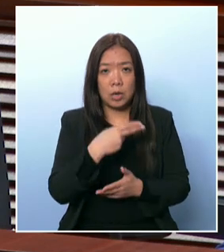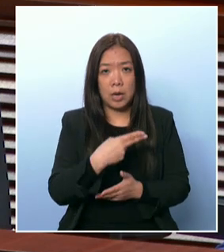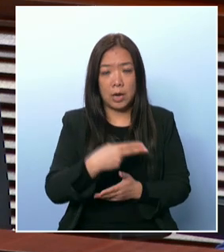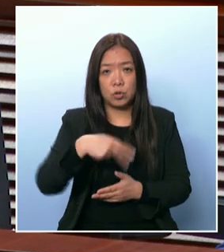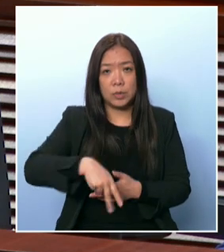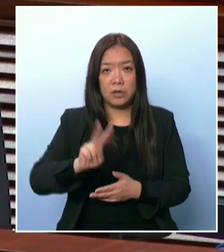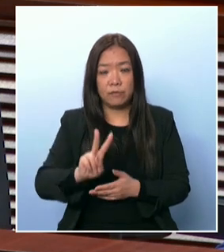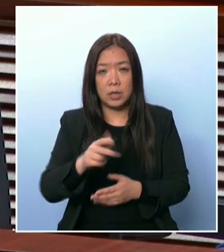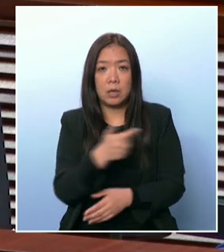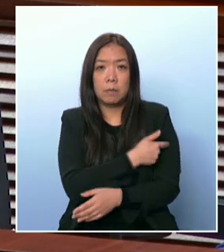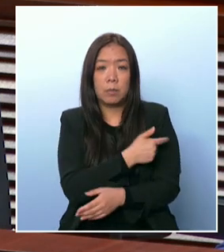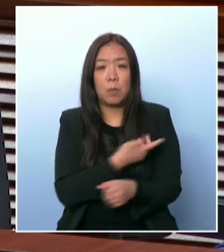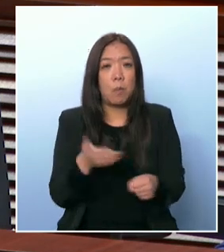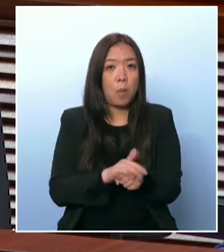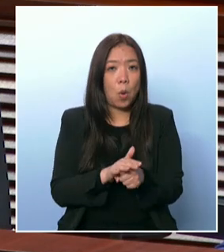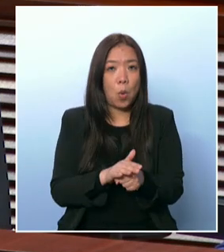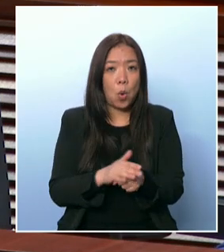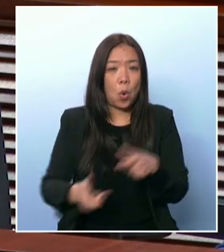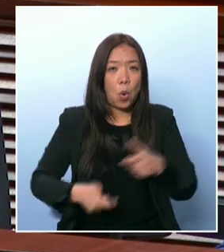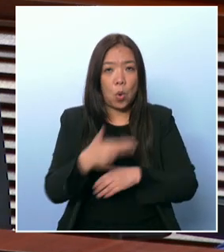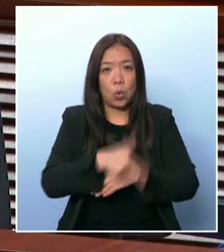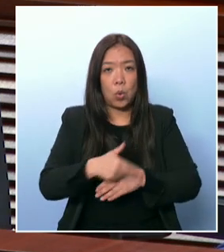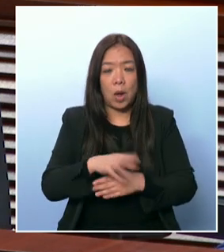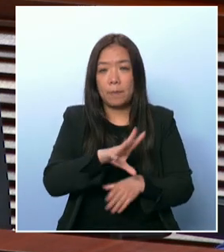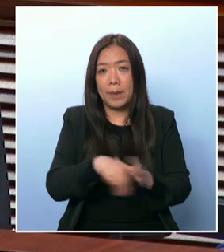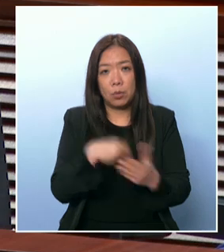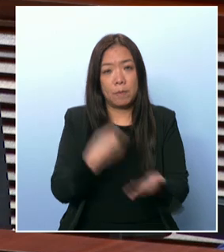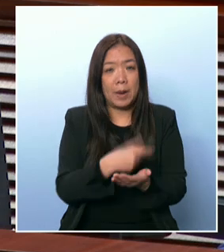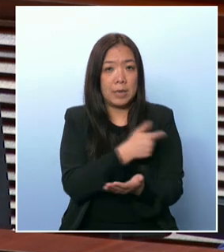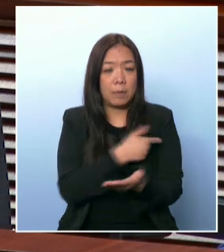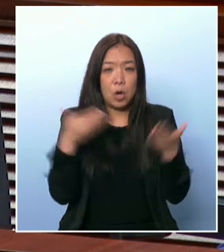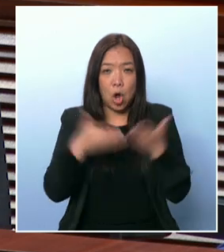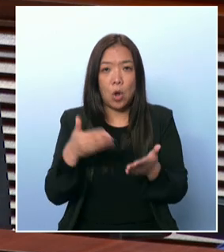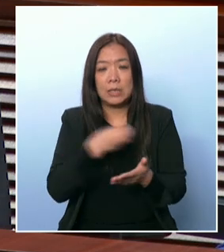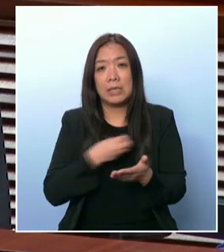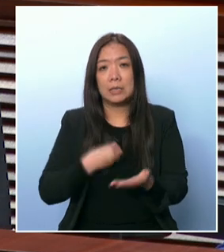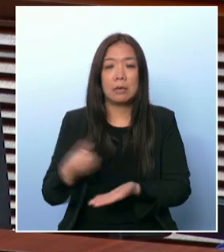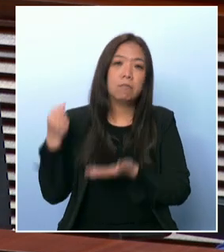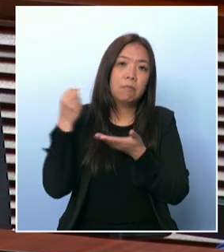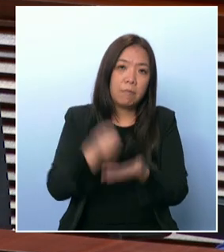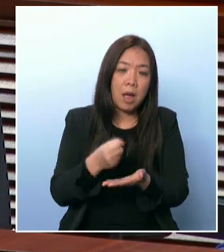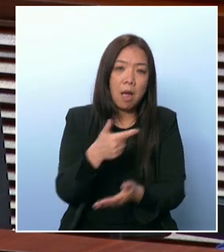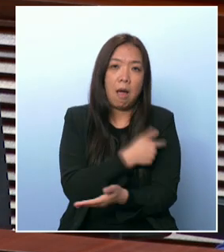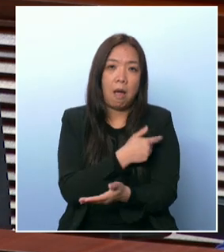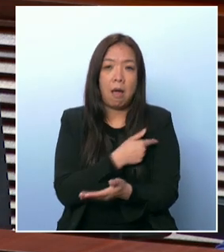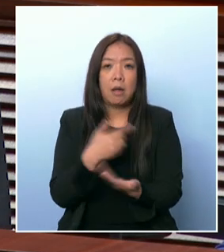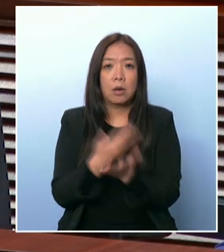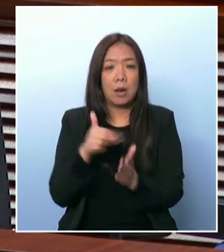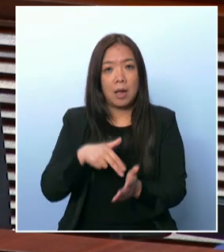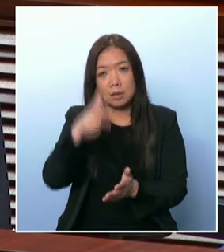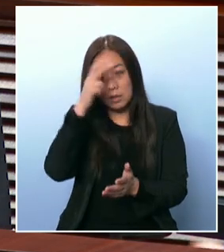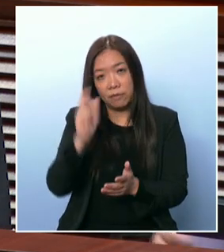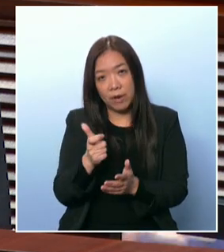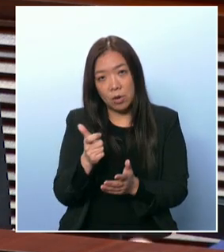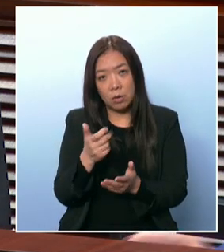the government spent on the vaccination program? And what is the estimated budget for the mop-up vaccination program,